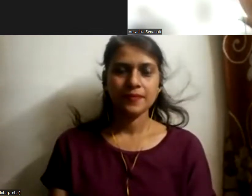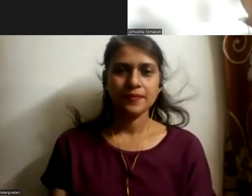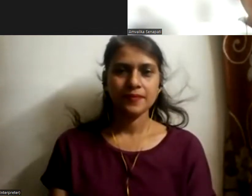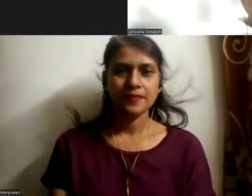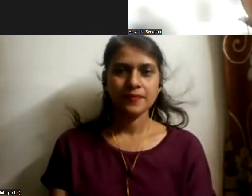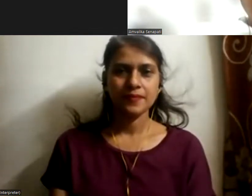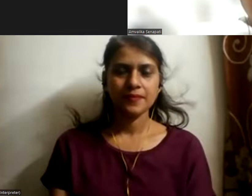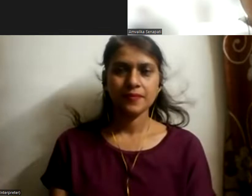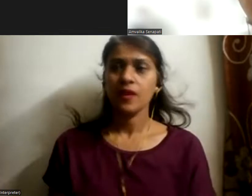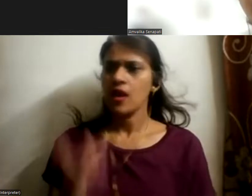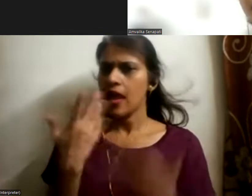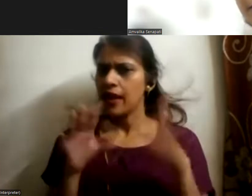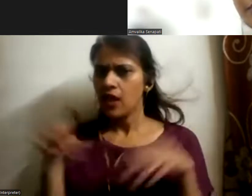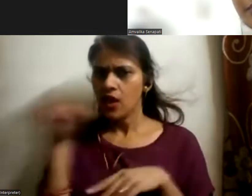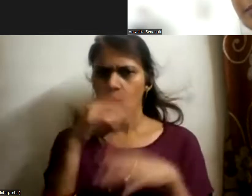Anyone who wants to go up?